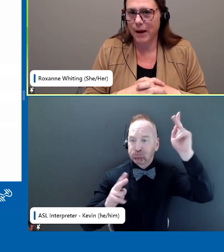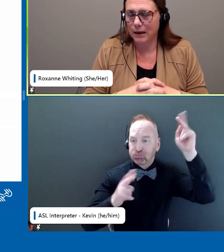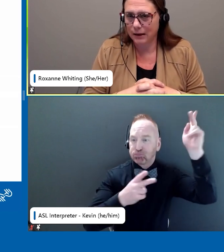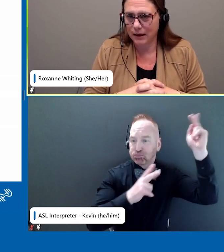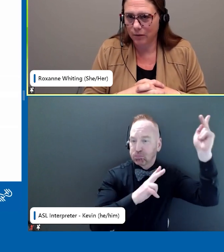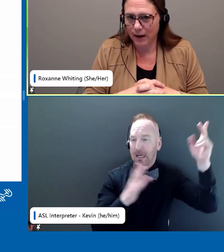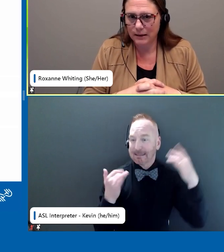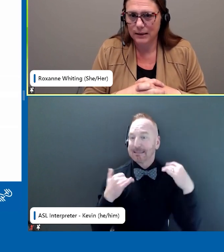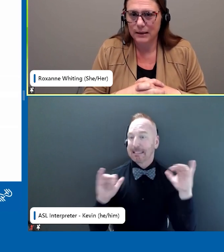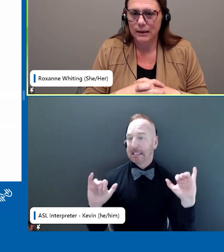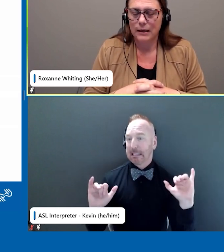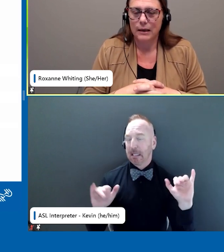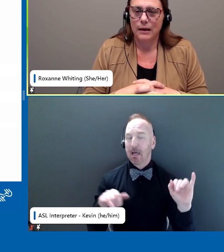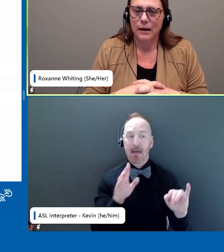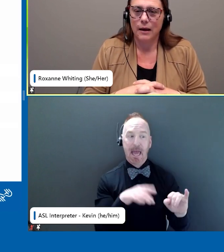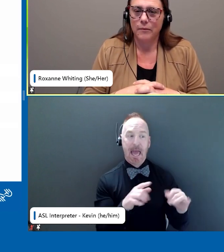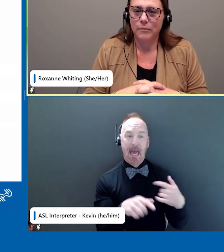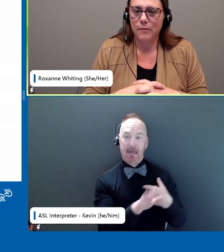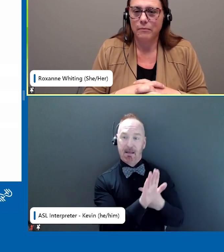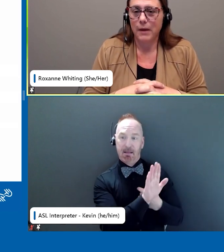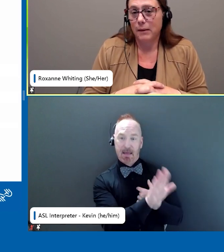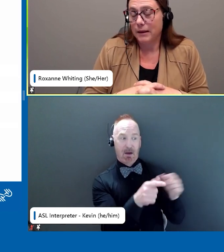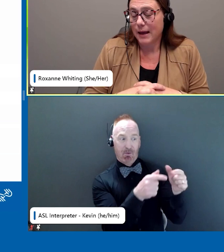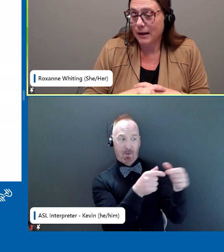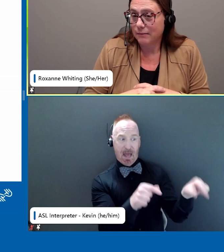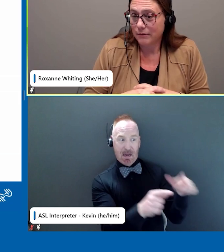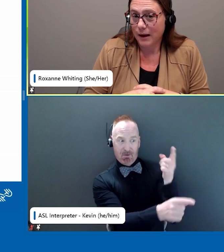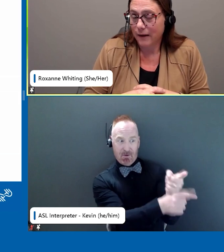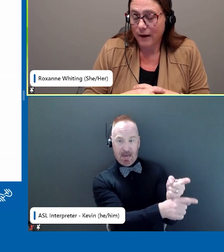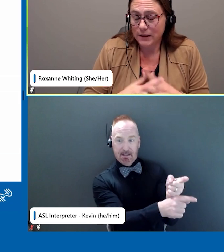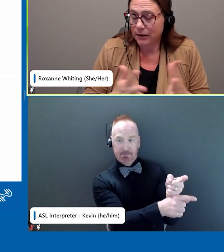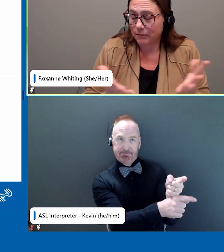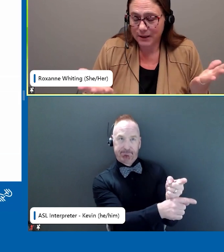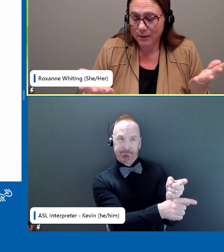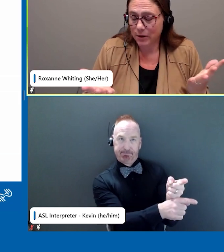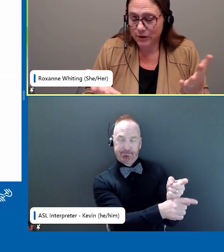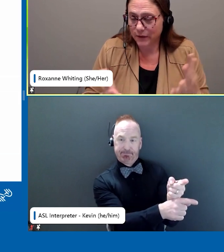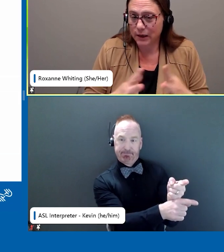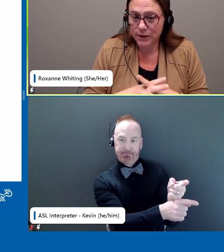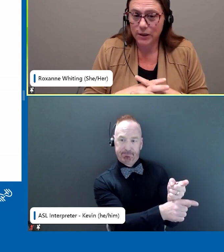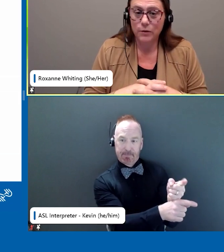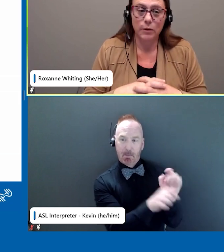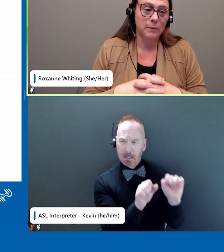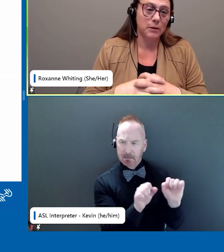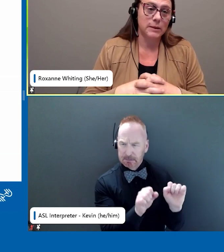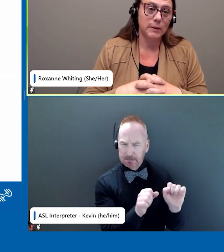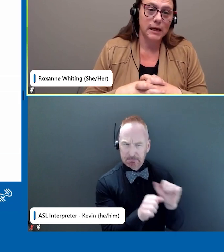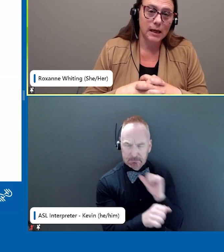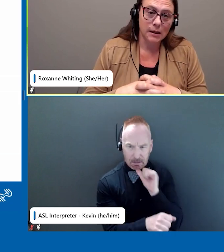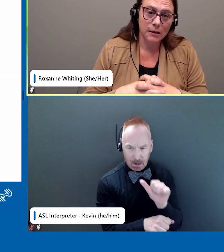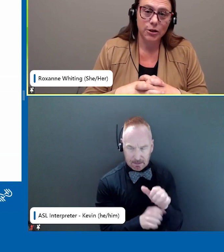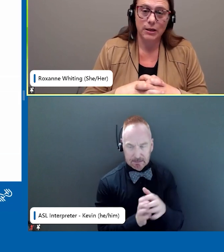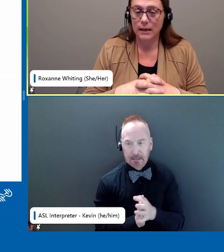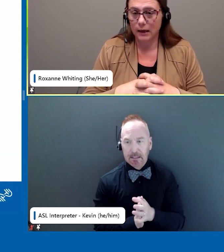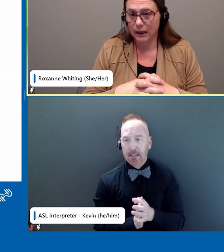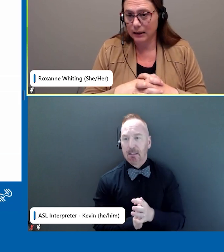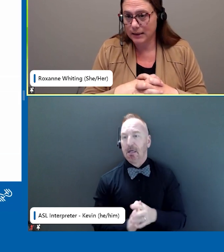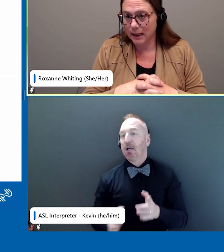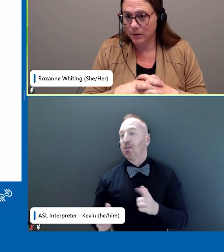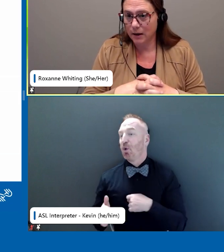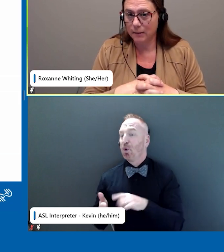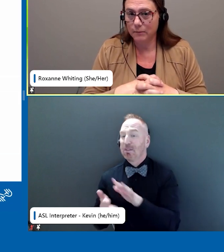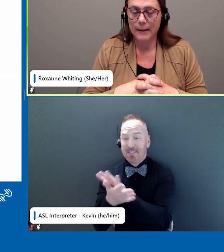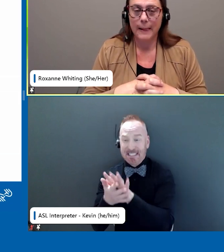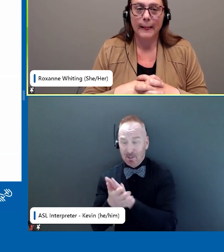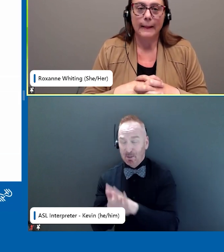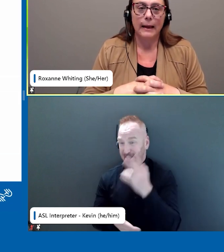being grammatically correct. Maybe in that I've seen some of those videos too where people are speaking English and signing at the